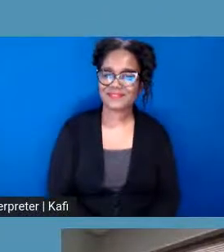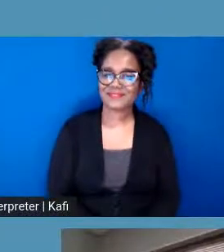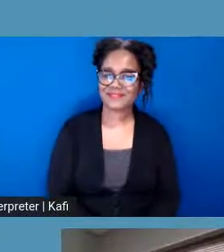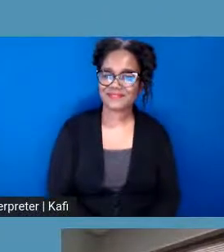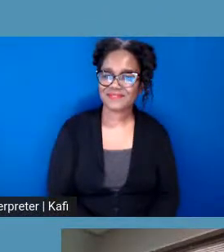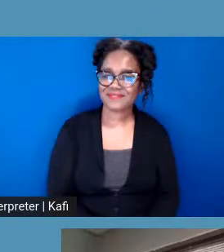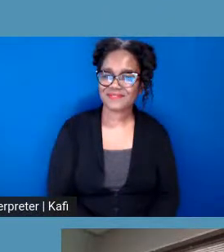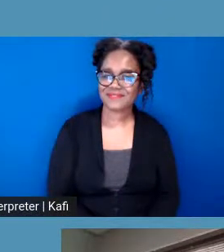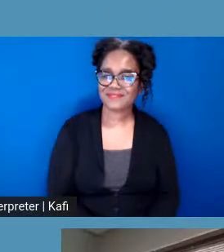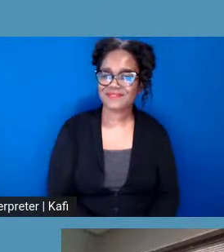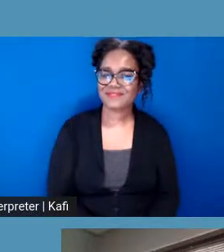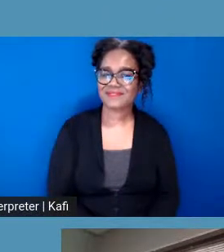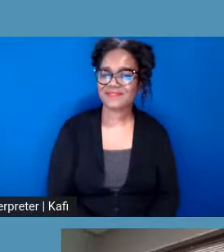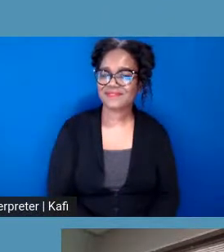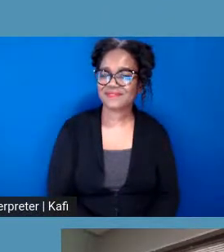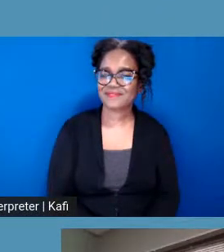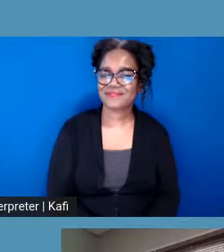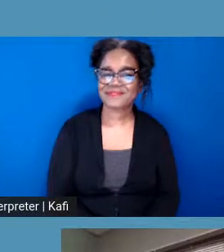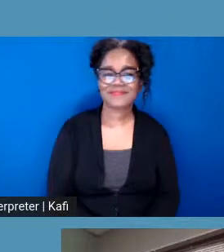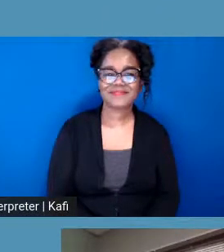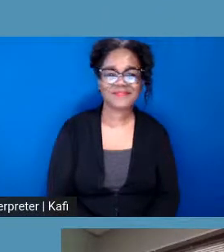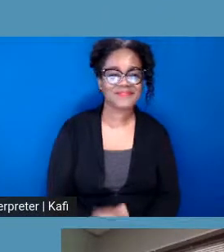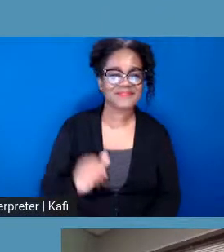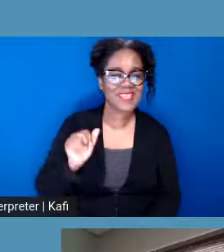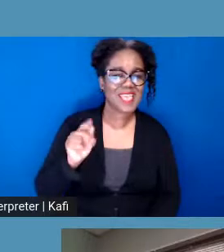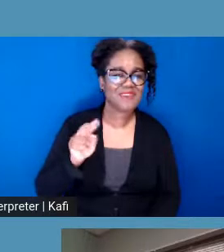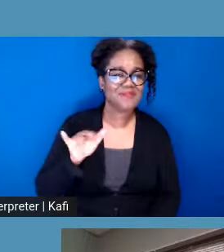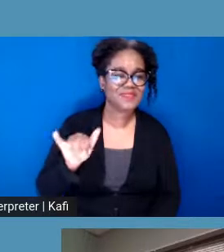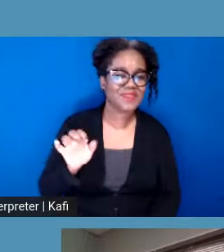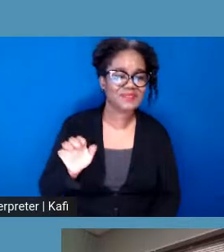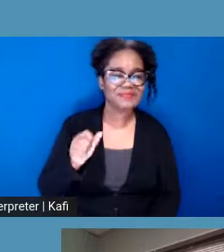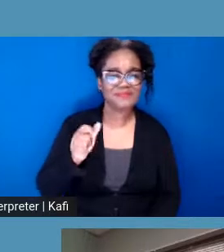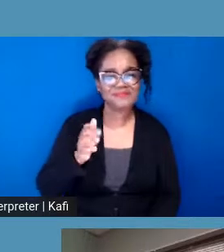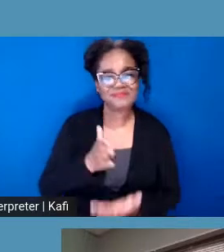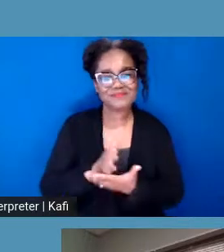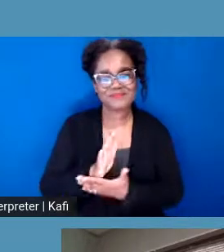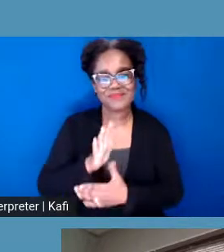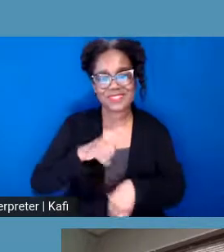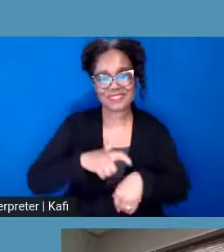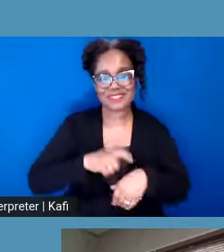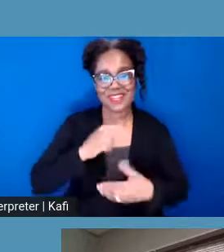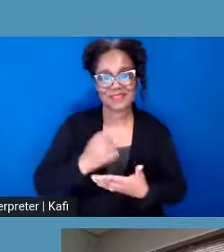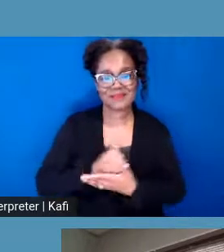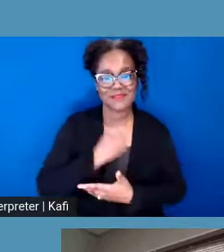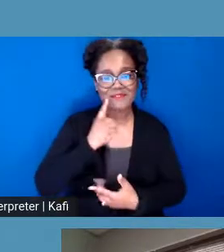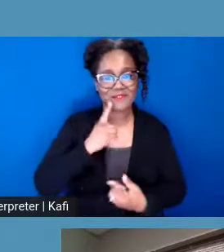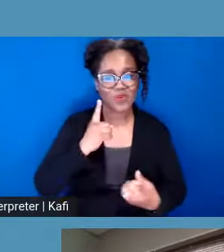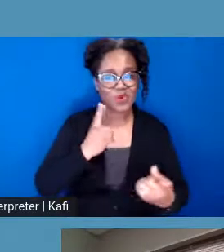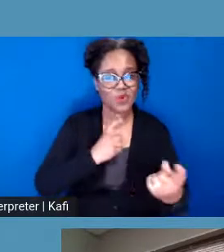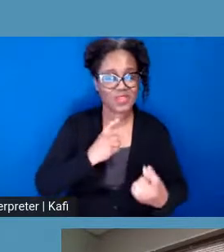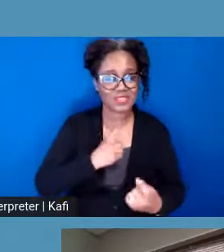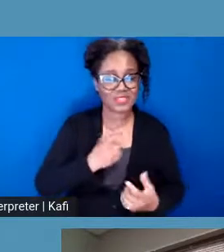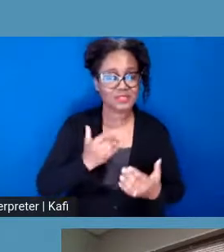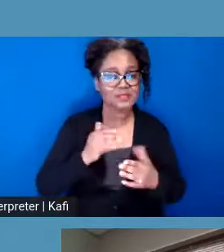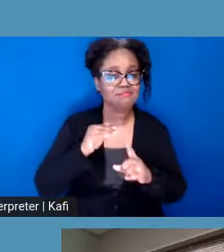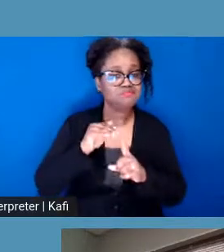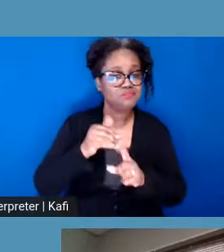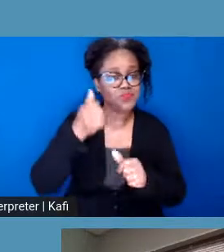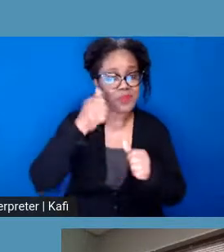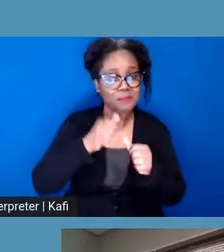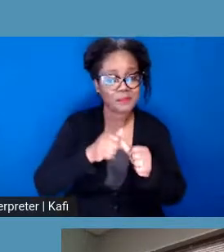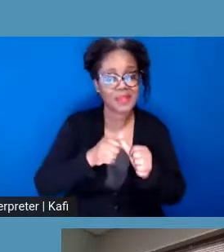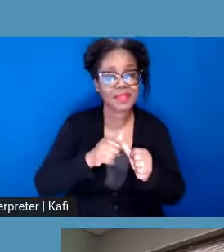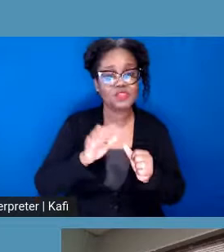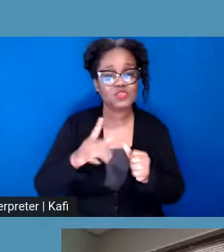All right, so it is time for some questions. So just as a reminder, please place your questions in the chat area.